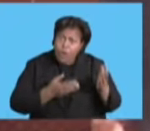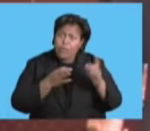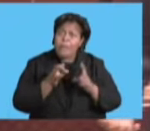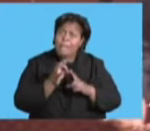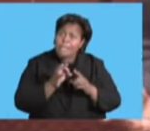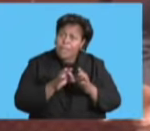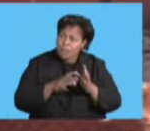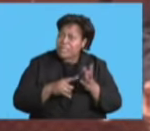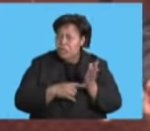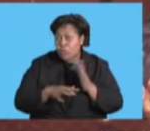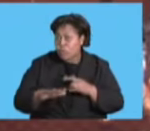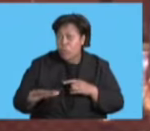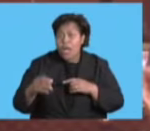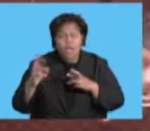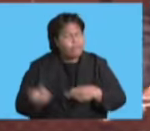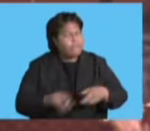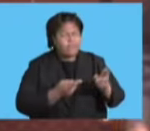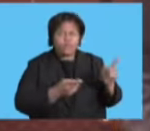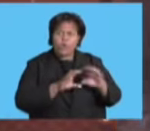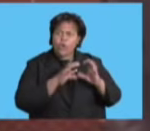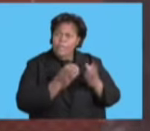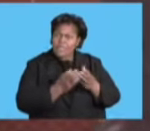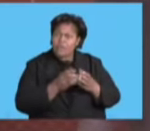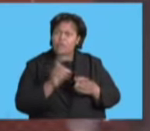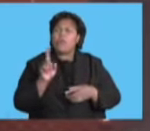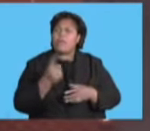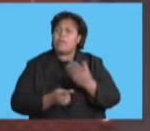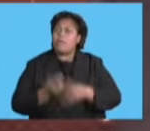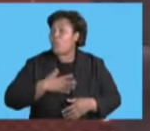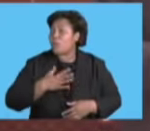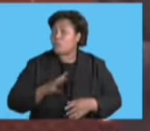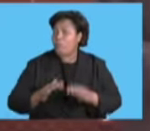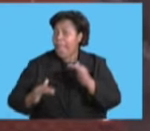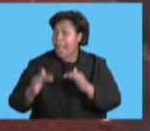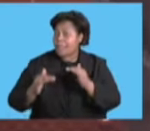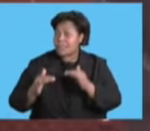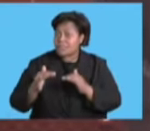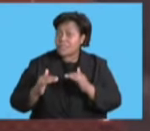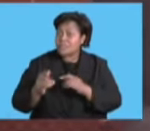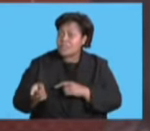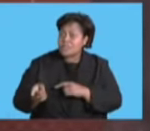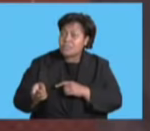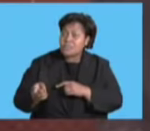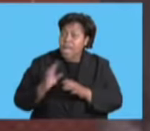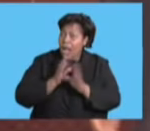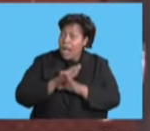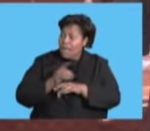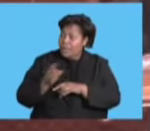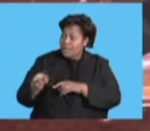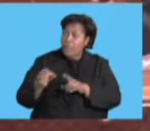first place? Was it to balance the scales for the PM's